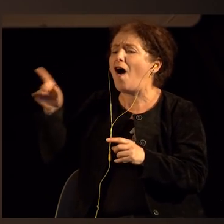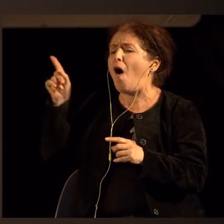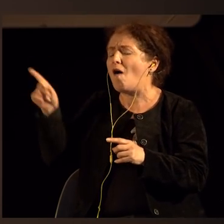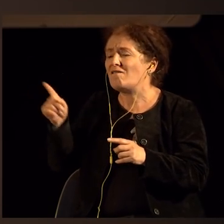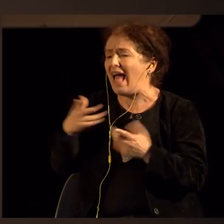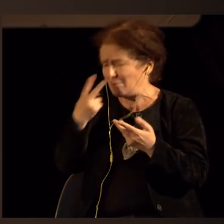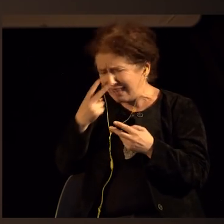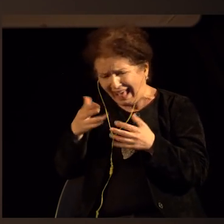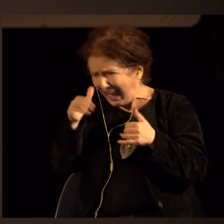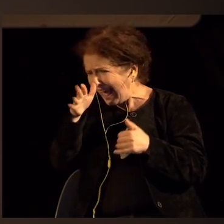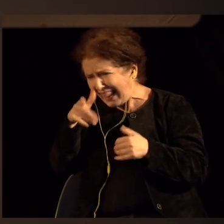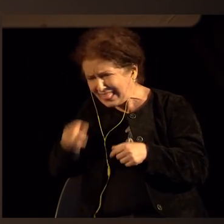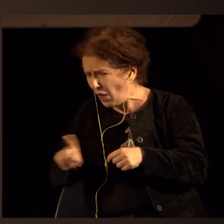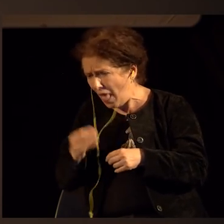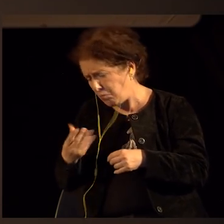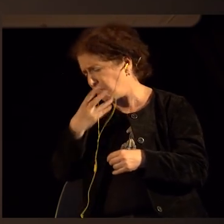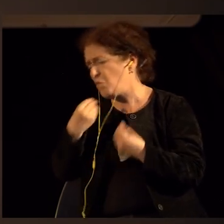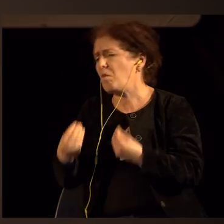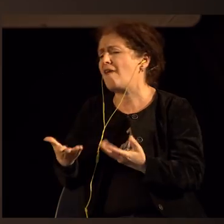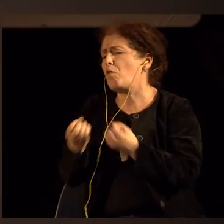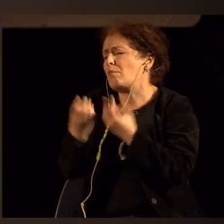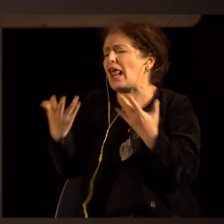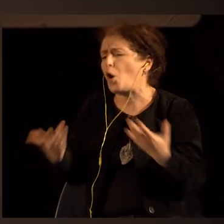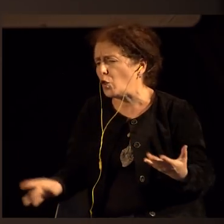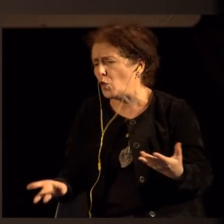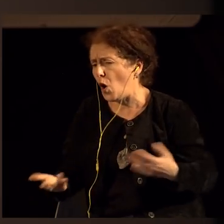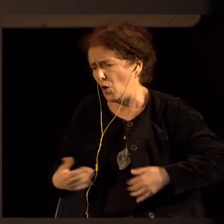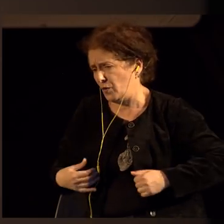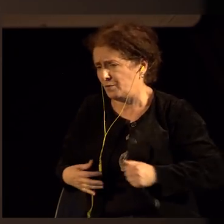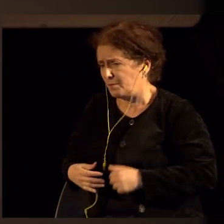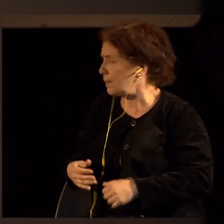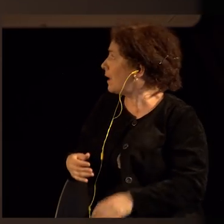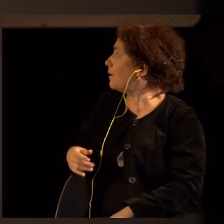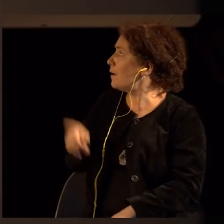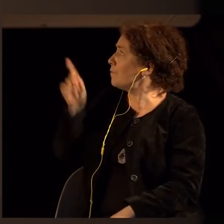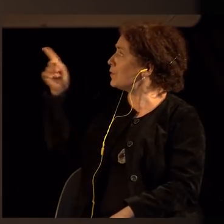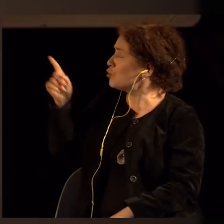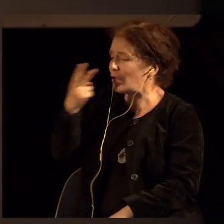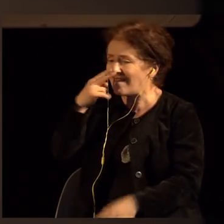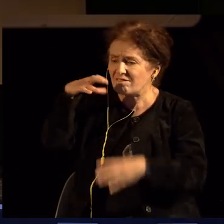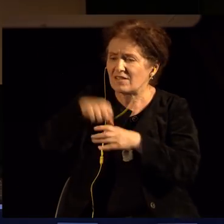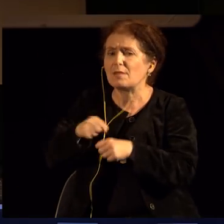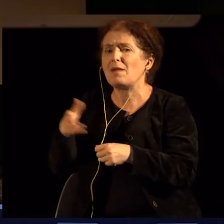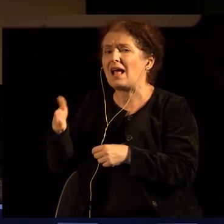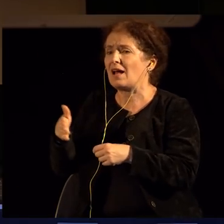happen when you touch them. And what we might start to notice is a lot of similarities.